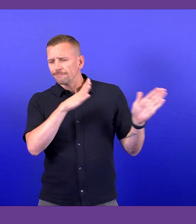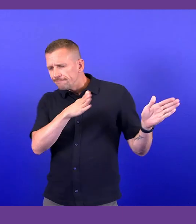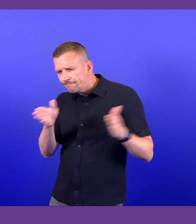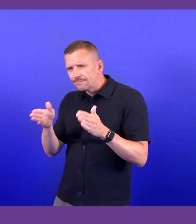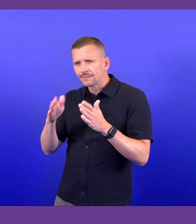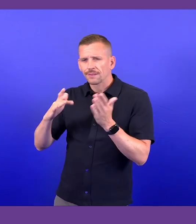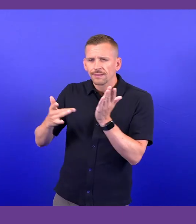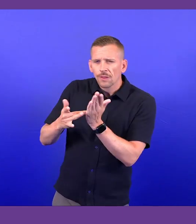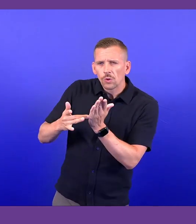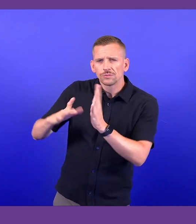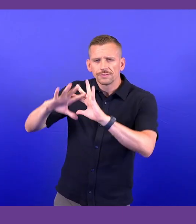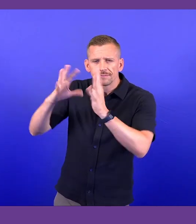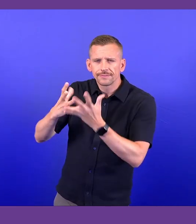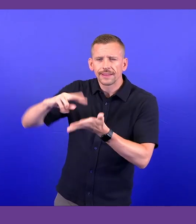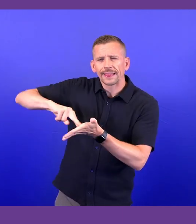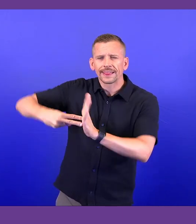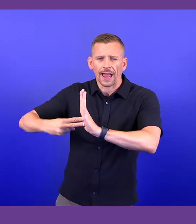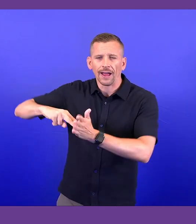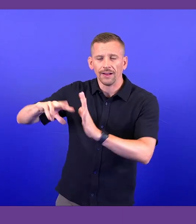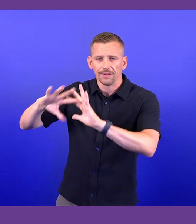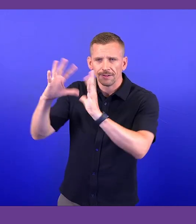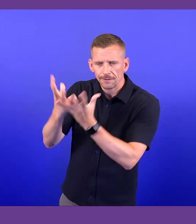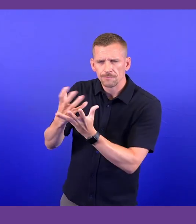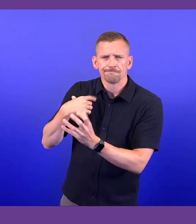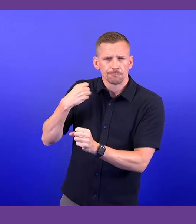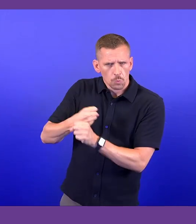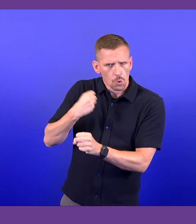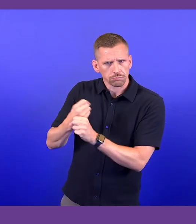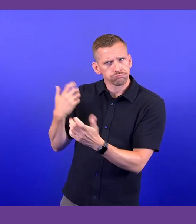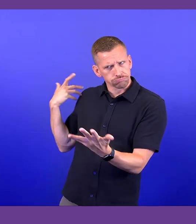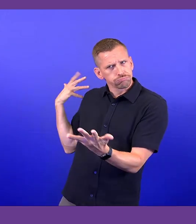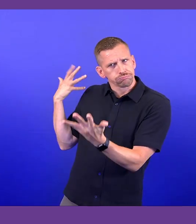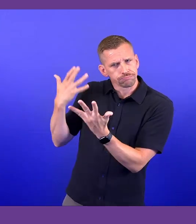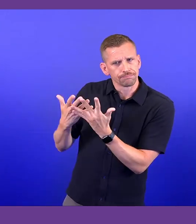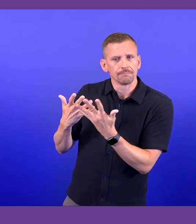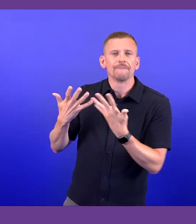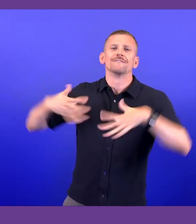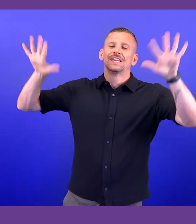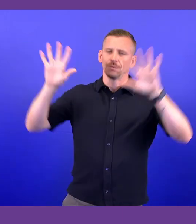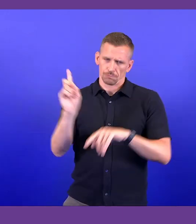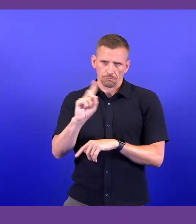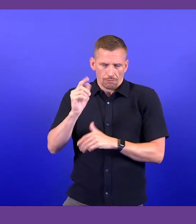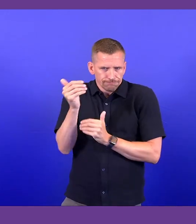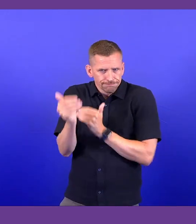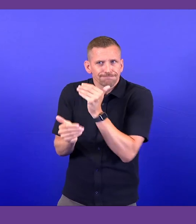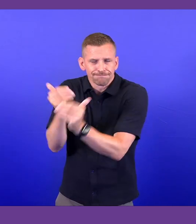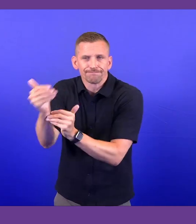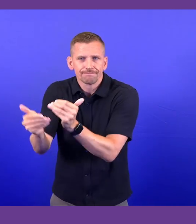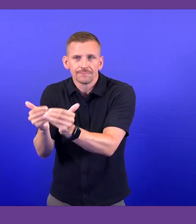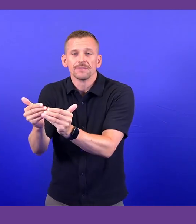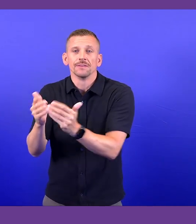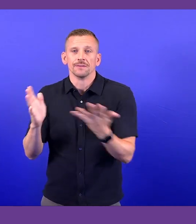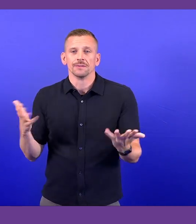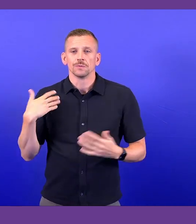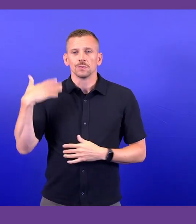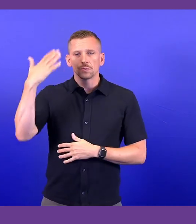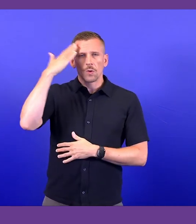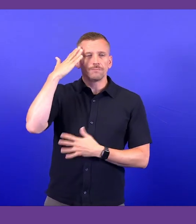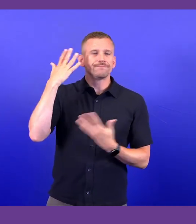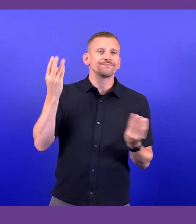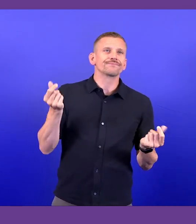already achieved for a lot, but it's not finished. For example, at the time being, we know that